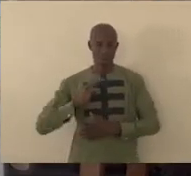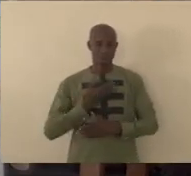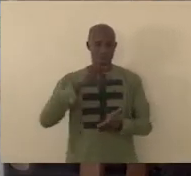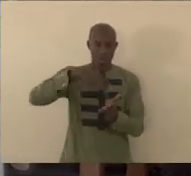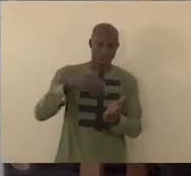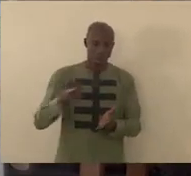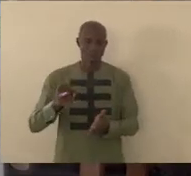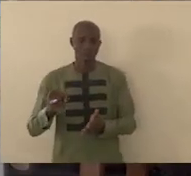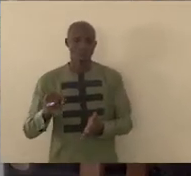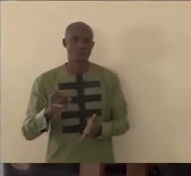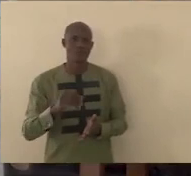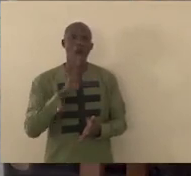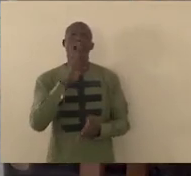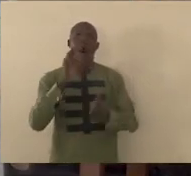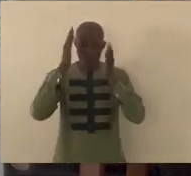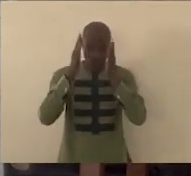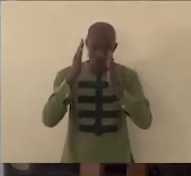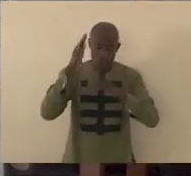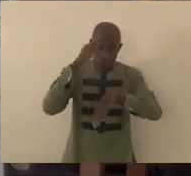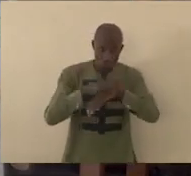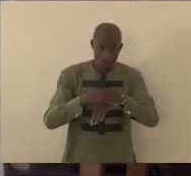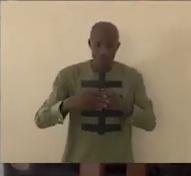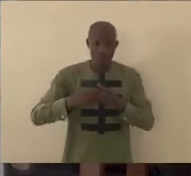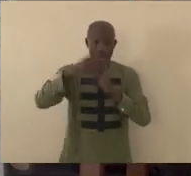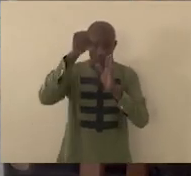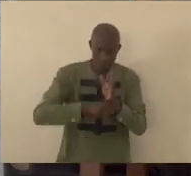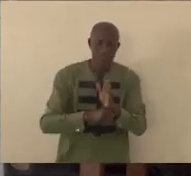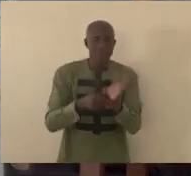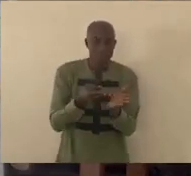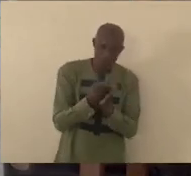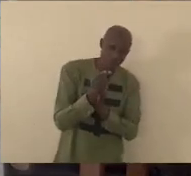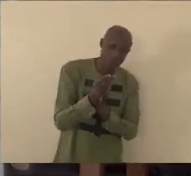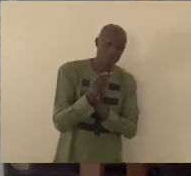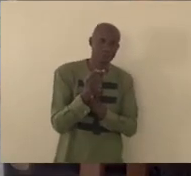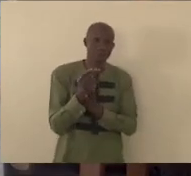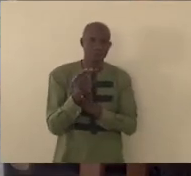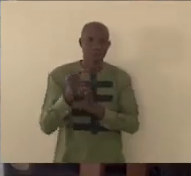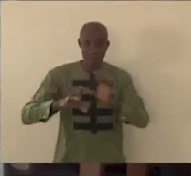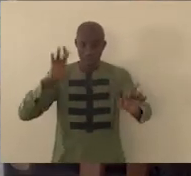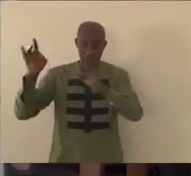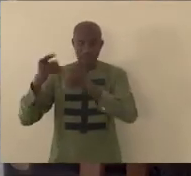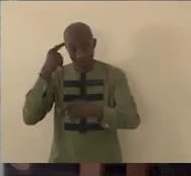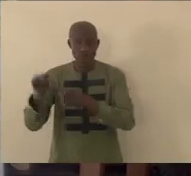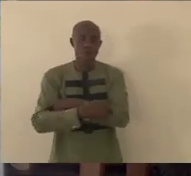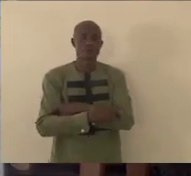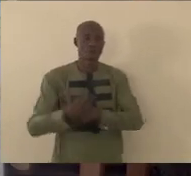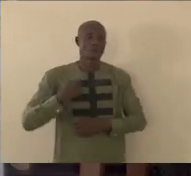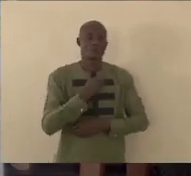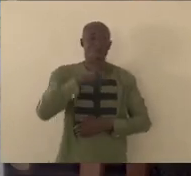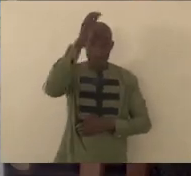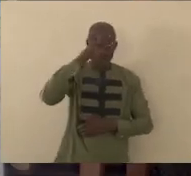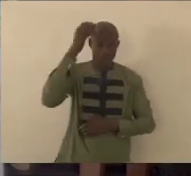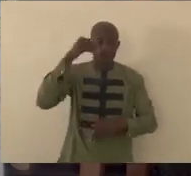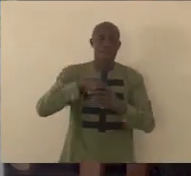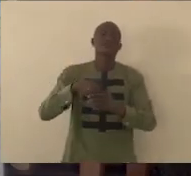Our readings are focused on leadership integrity. Our readings of today, the readings selected for today. We Catholics